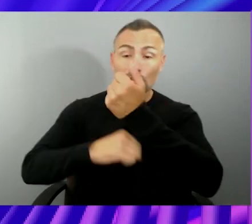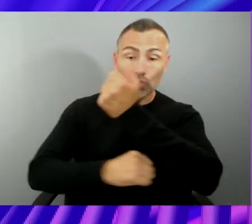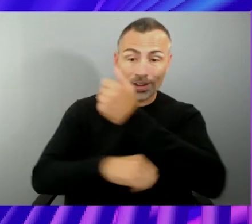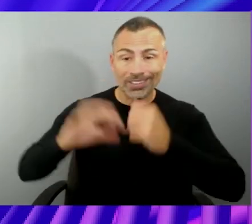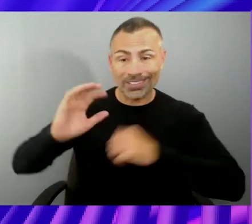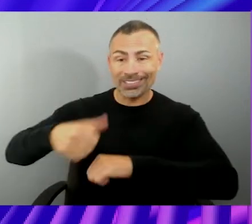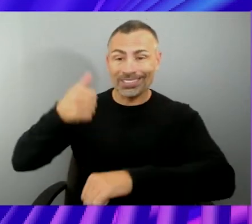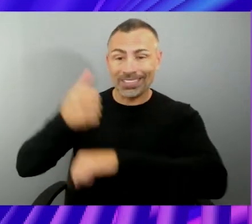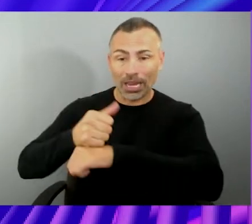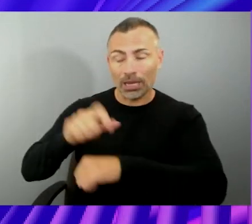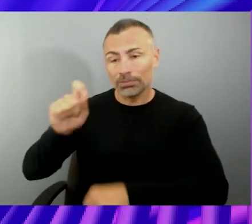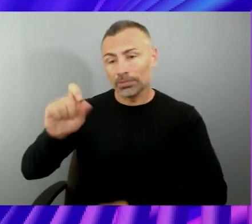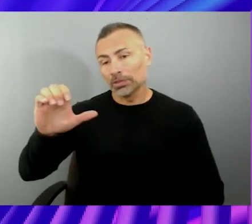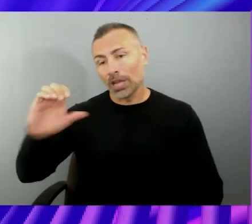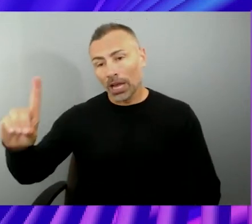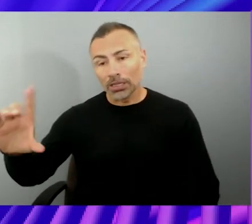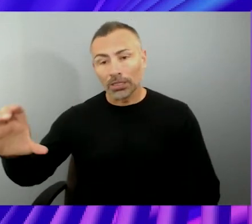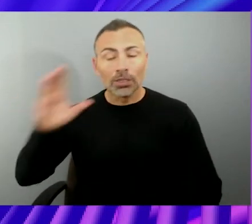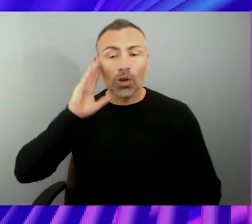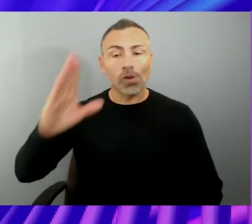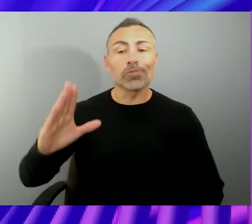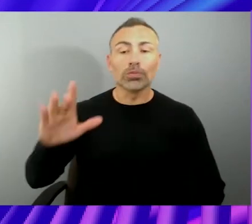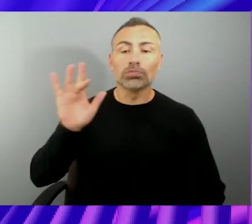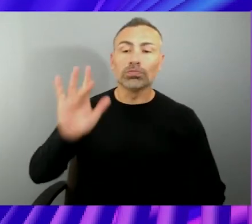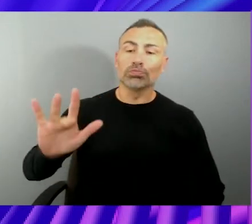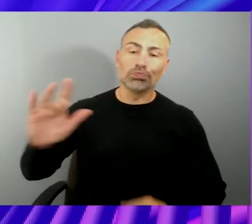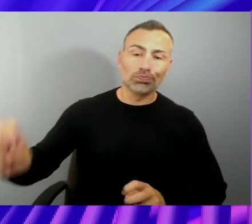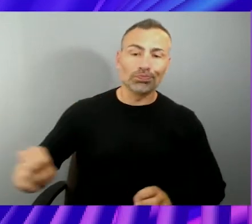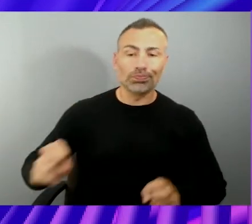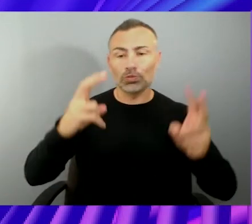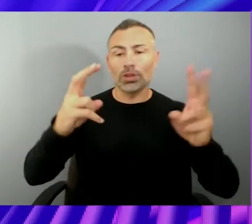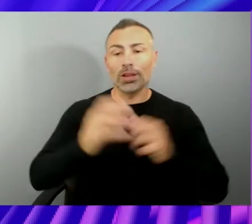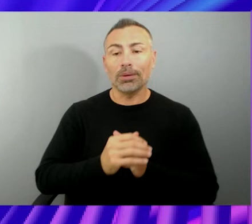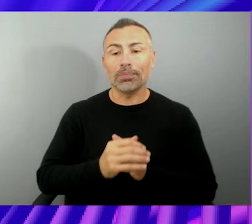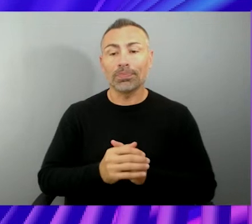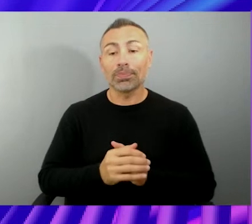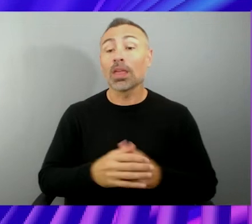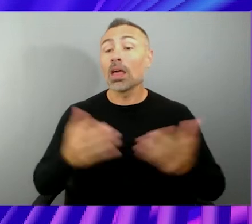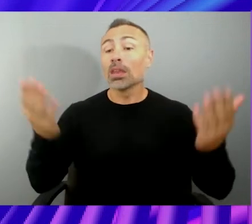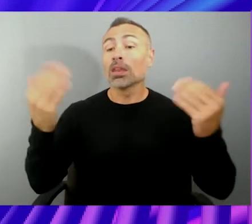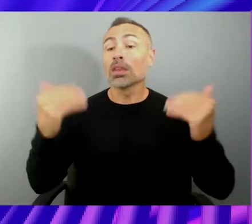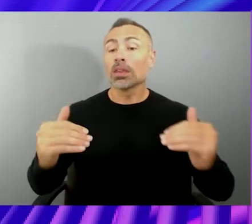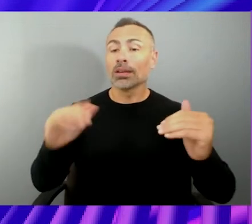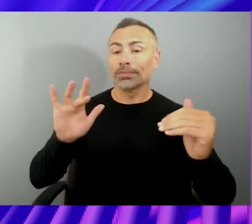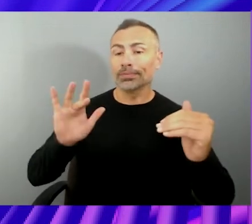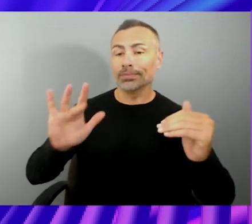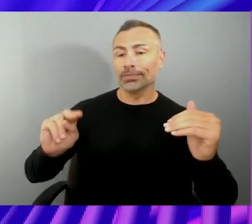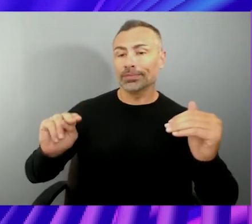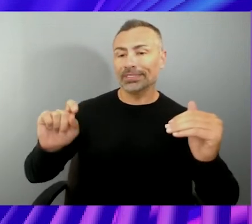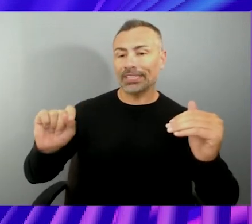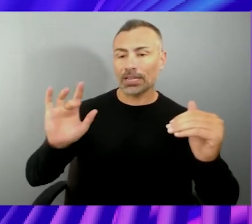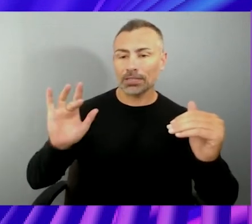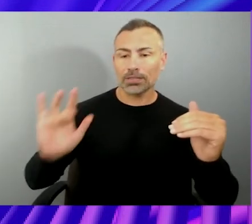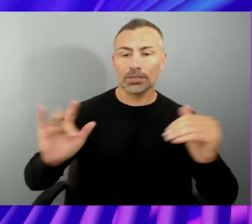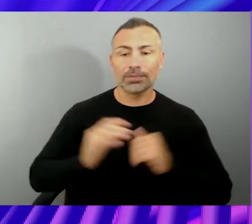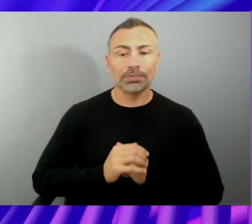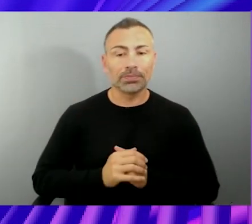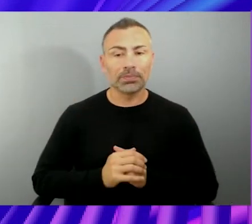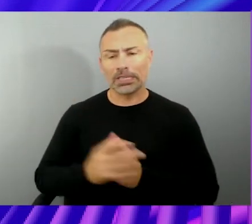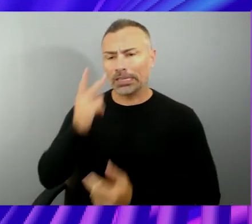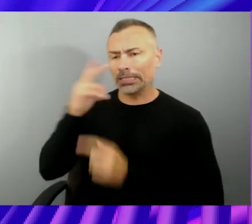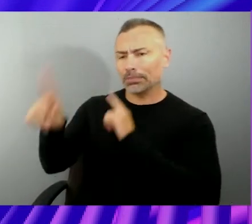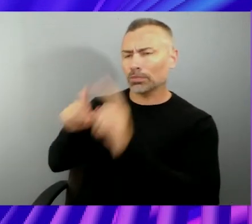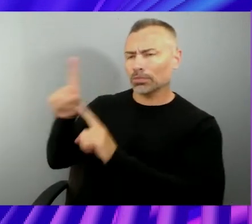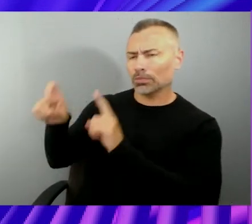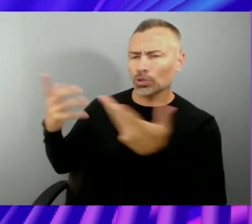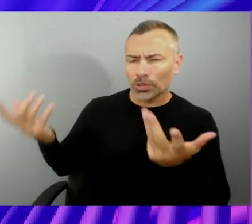up, and I'm just going to hit the next button. This is going to ask you some questions. So you can see right here, security analysis. What do I